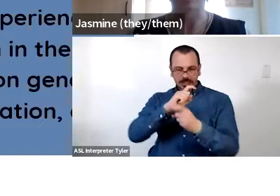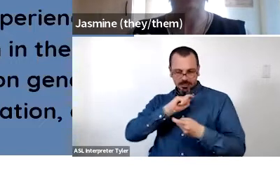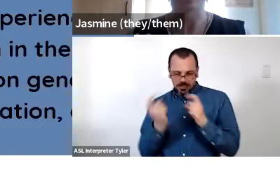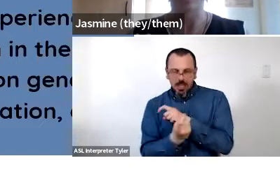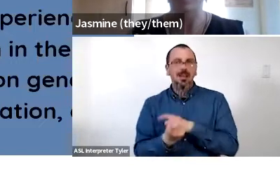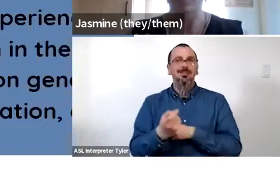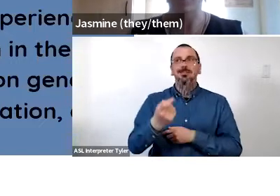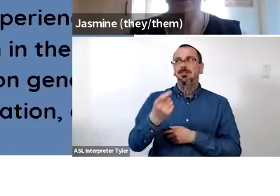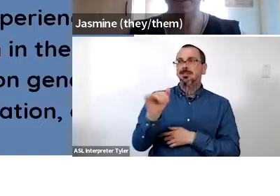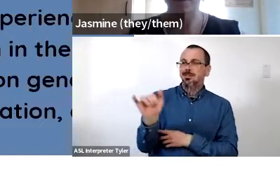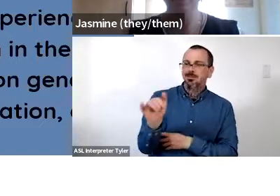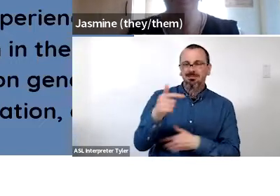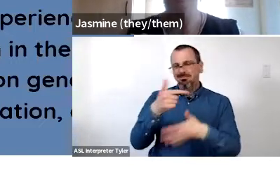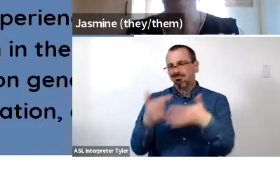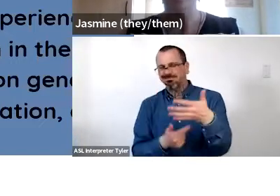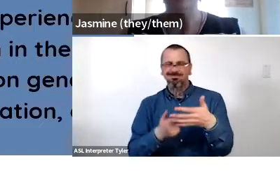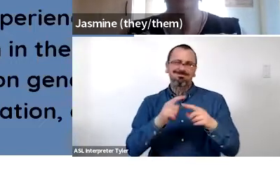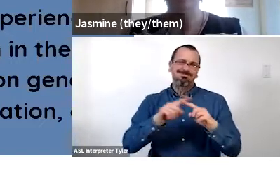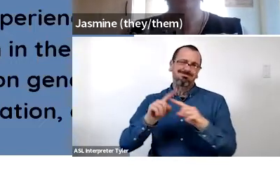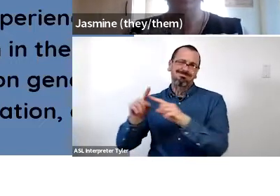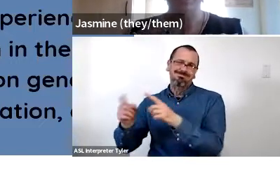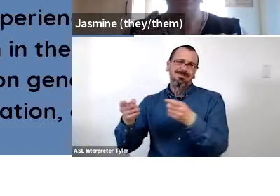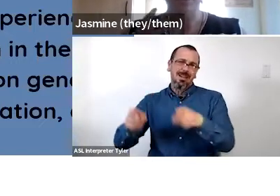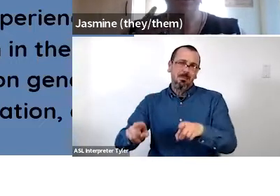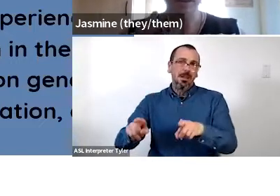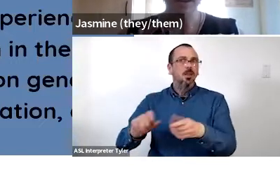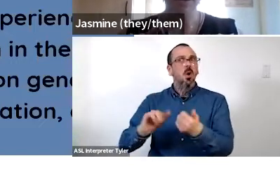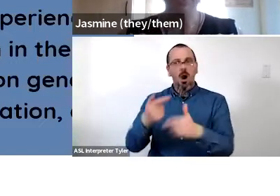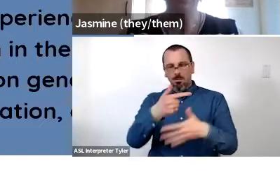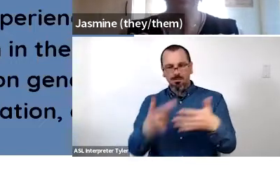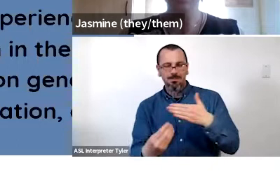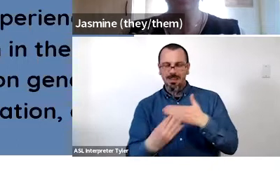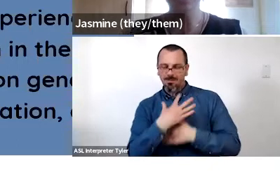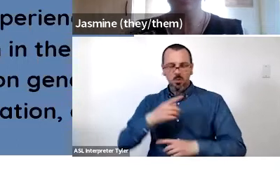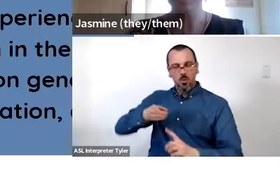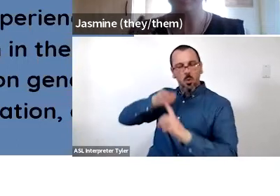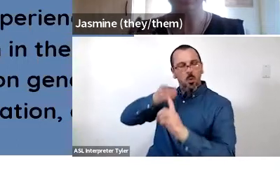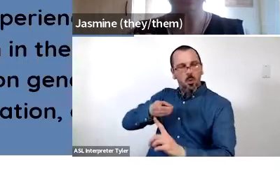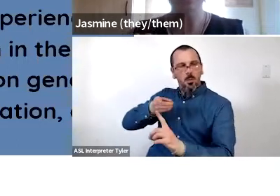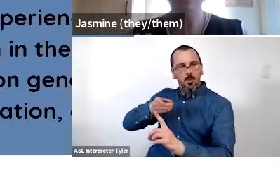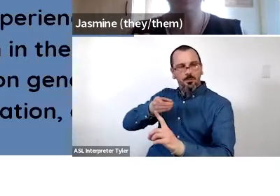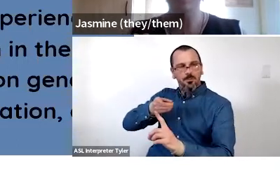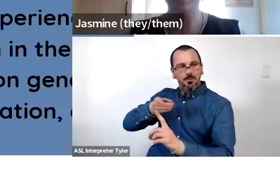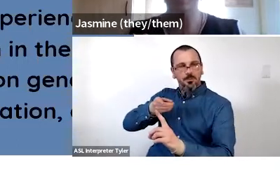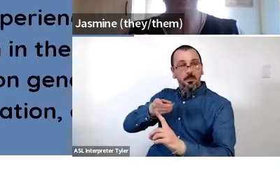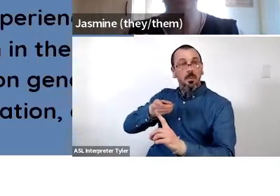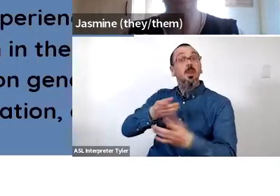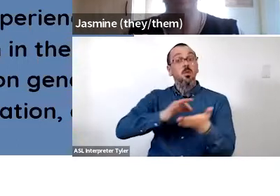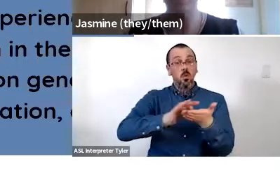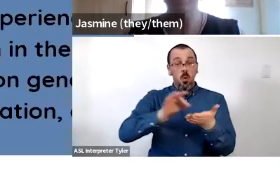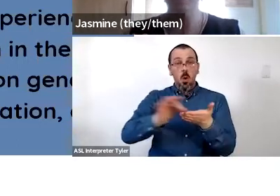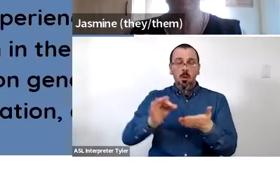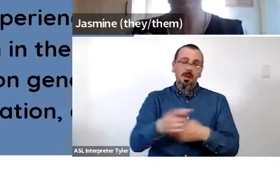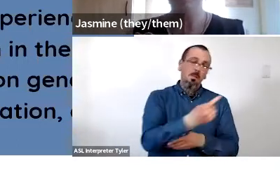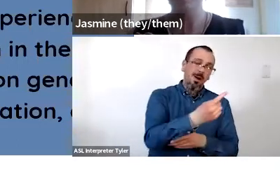orientation on their ability to achieve their goals. And so the higher each score that someone received based on their answers to